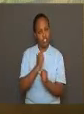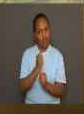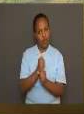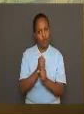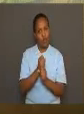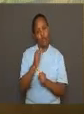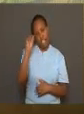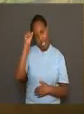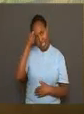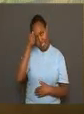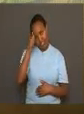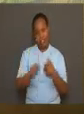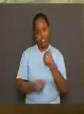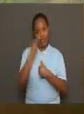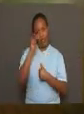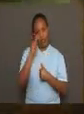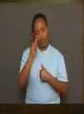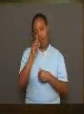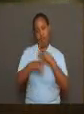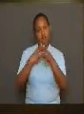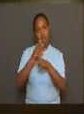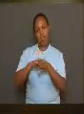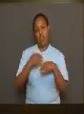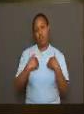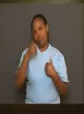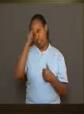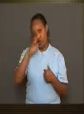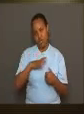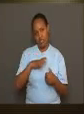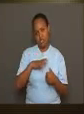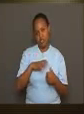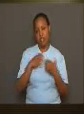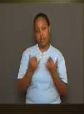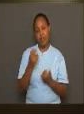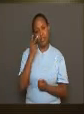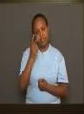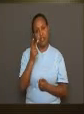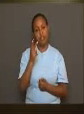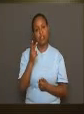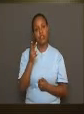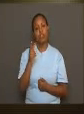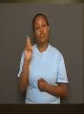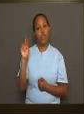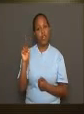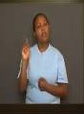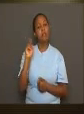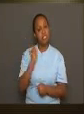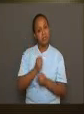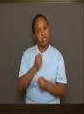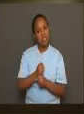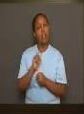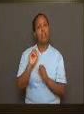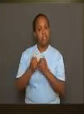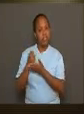support AIDS victims in the world. Let us look at what the United Nations is doing to help.